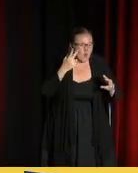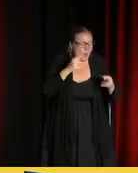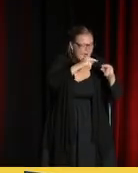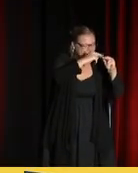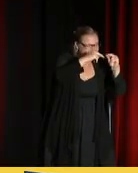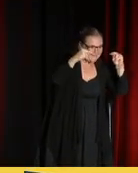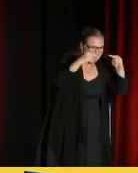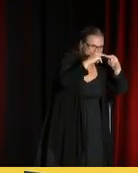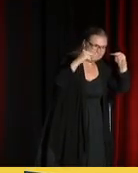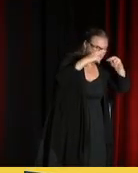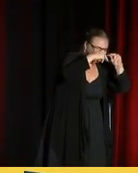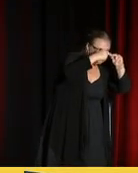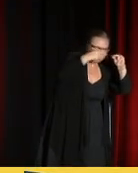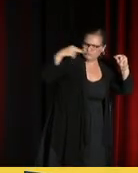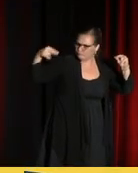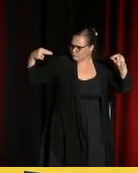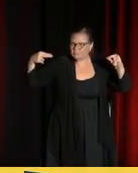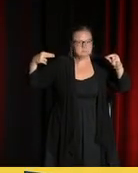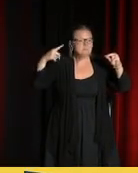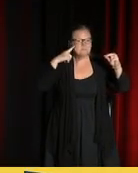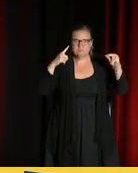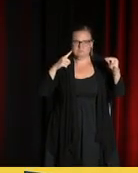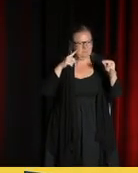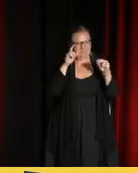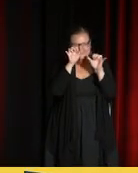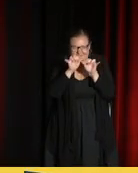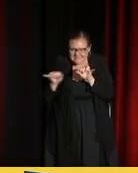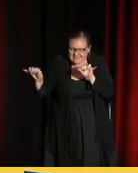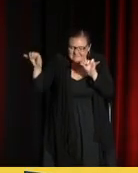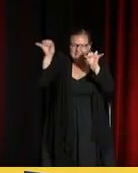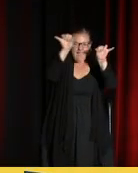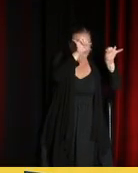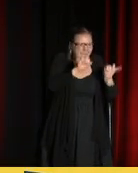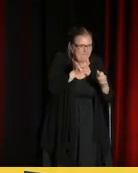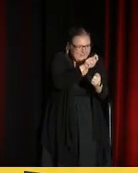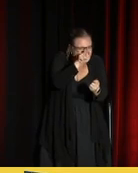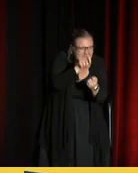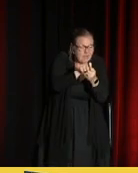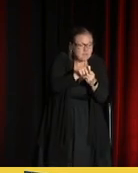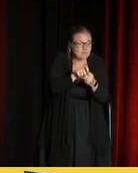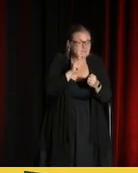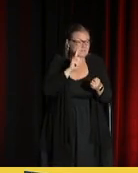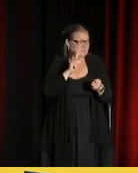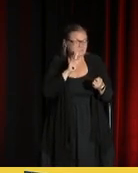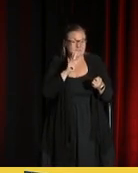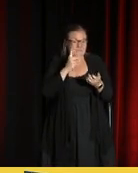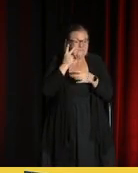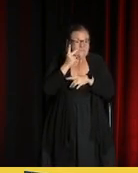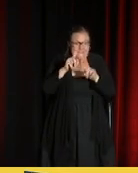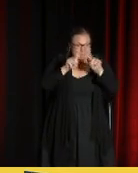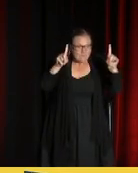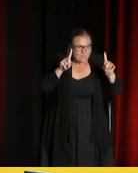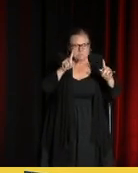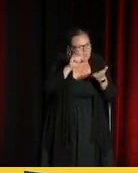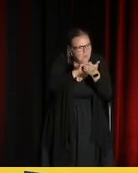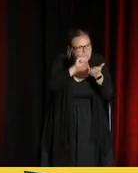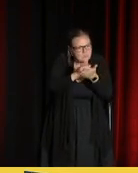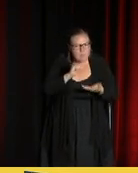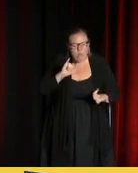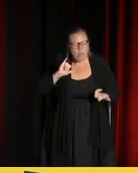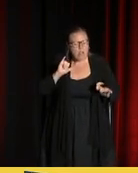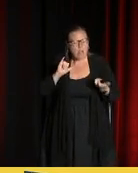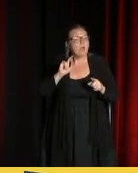don't unravel. They're identical in every way. It would be impossible to tell these ropes apart, except for one